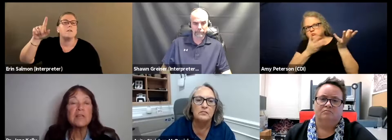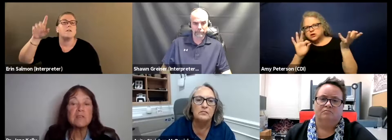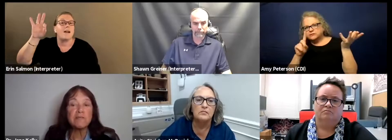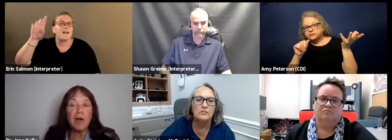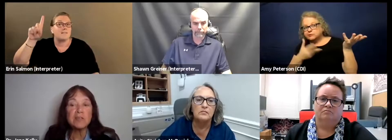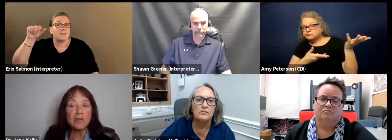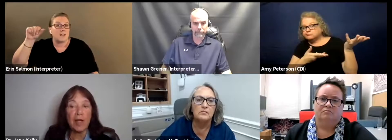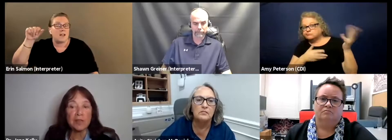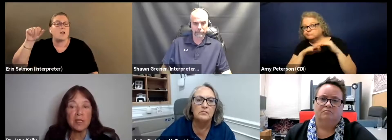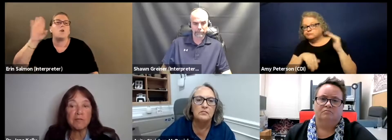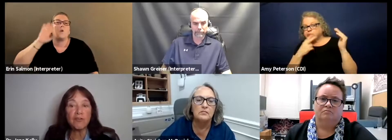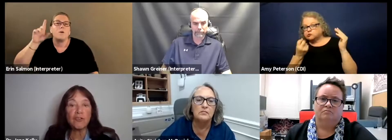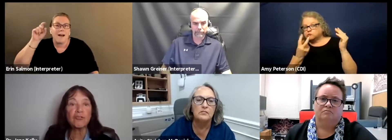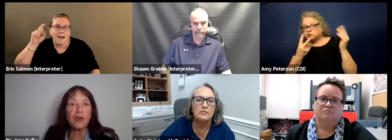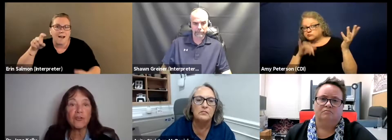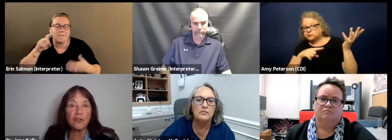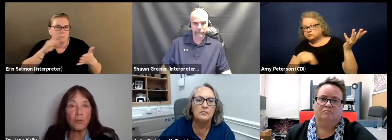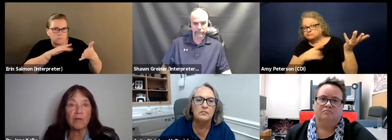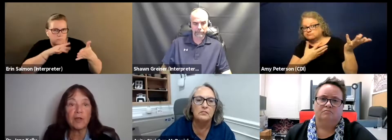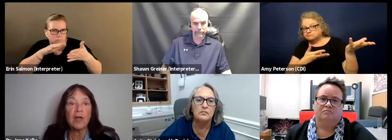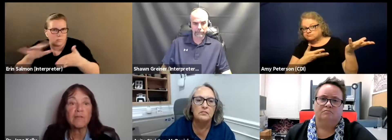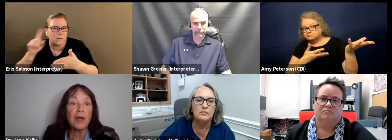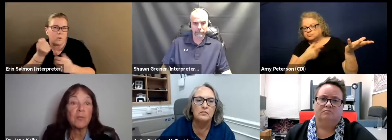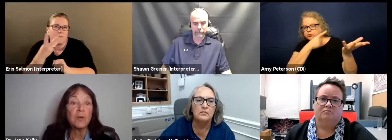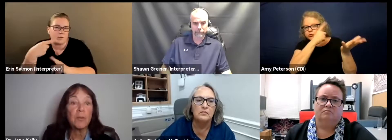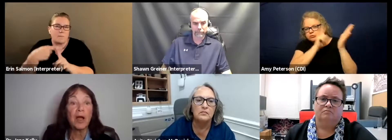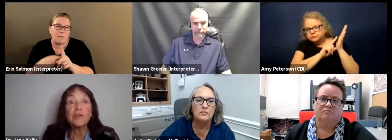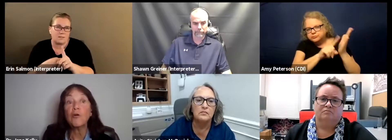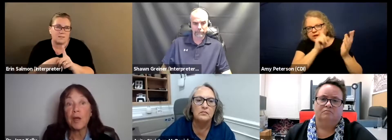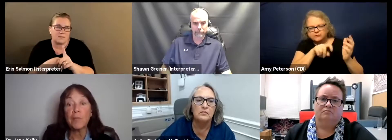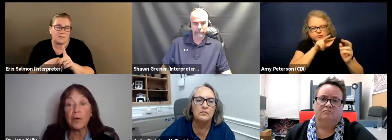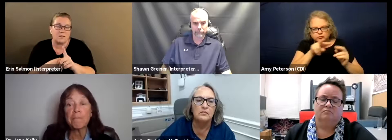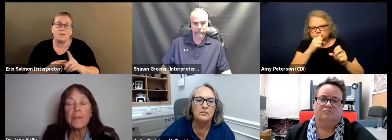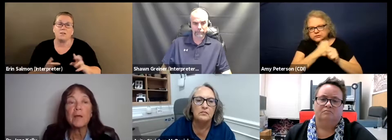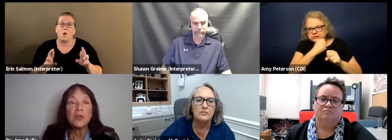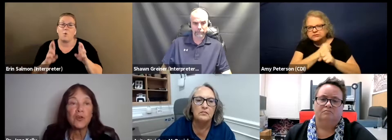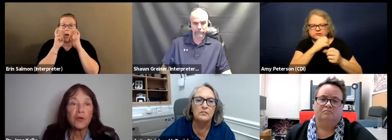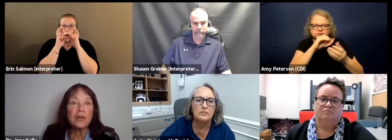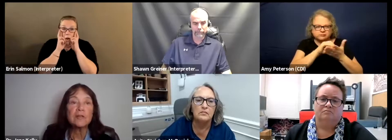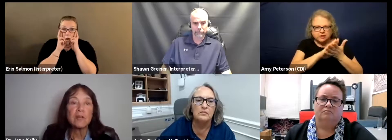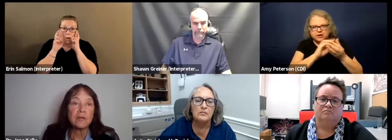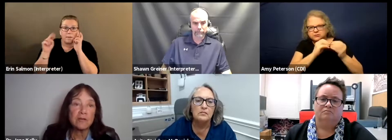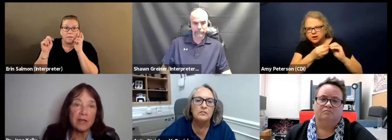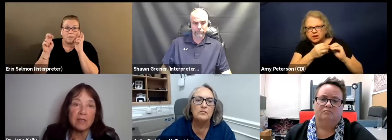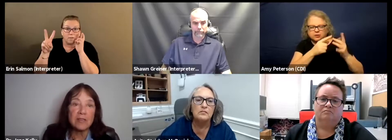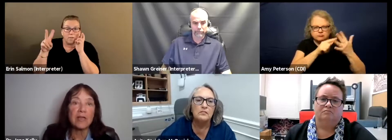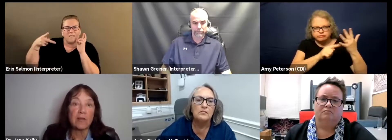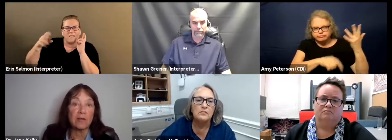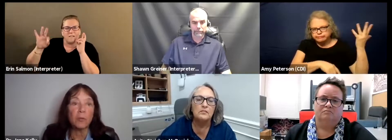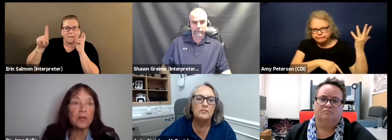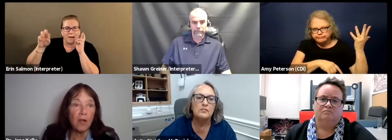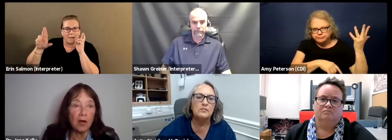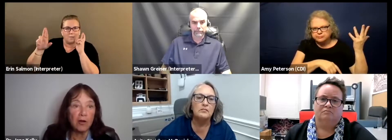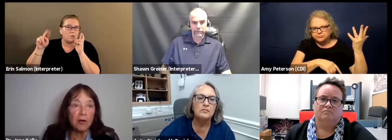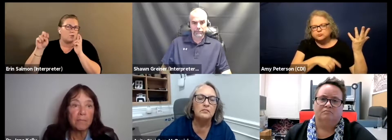have at least the Pfizer vaccine for children under 12 available by November. Moderna is taking a